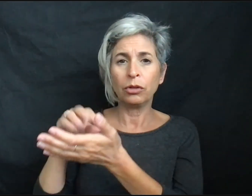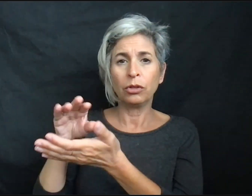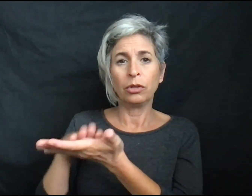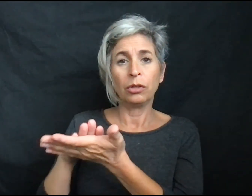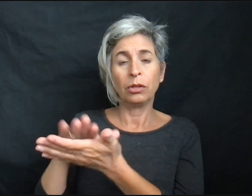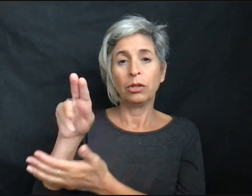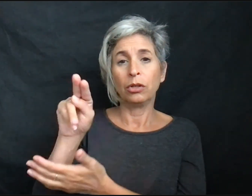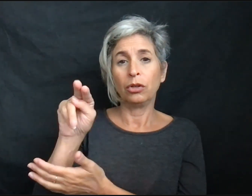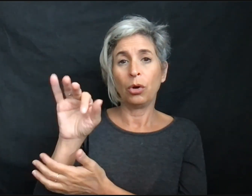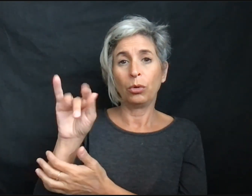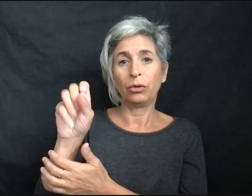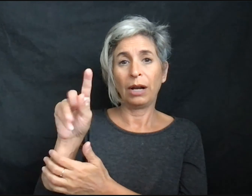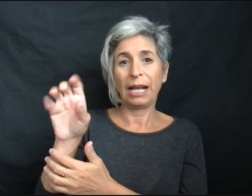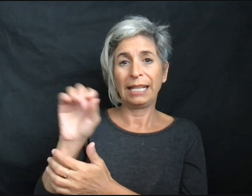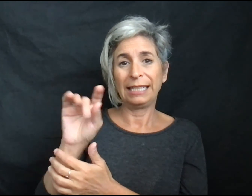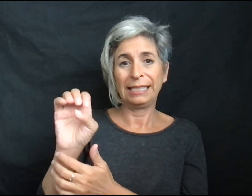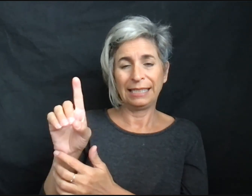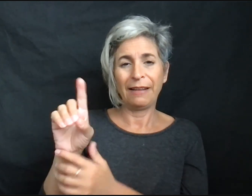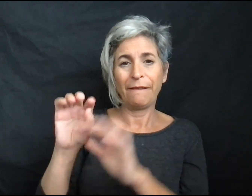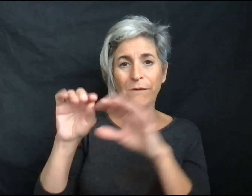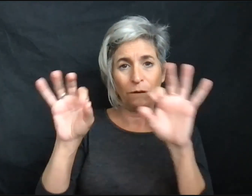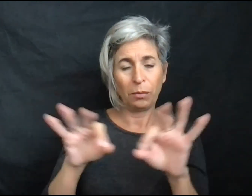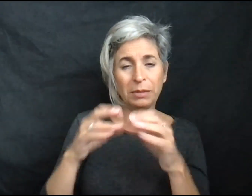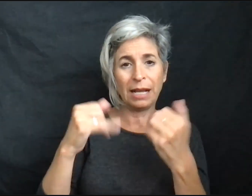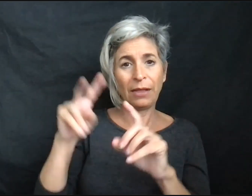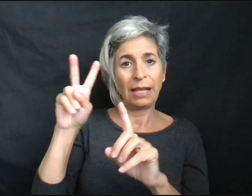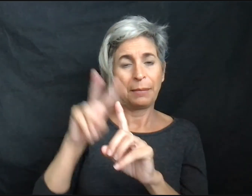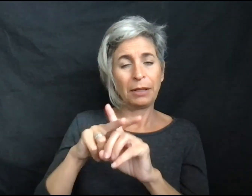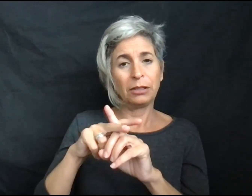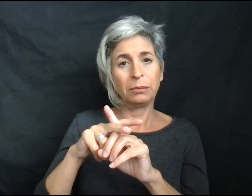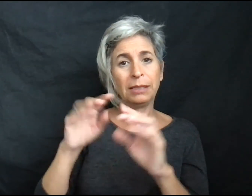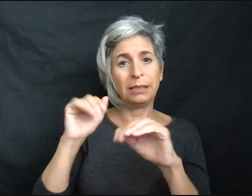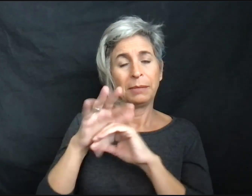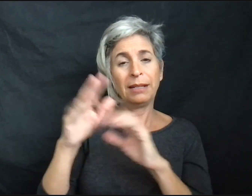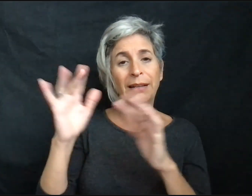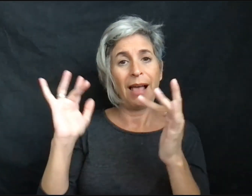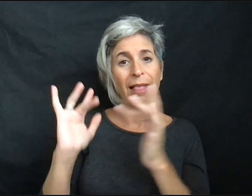forms now that the application is being submitted online?